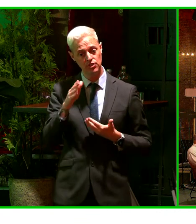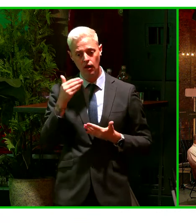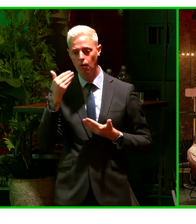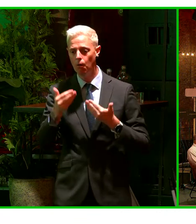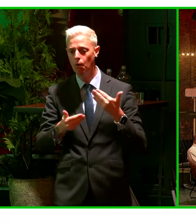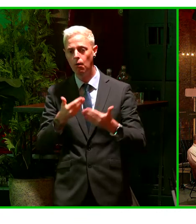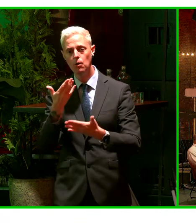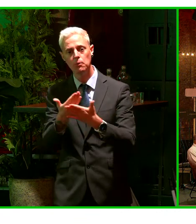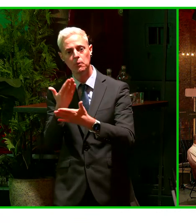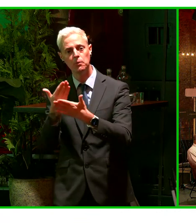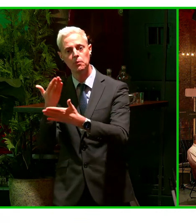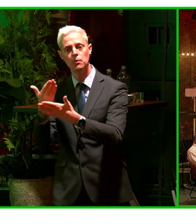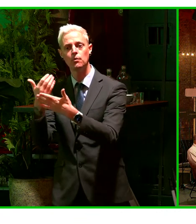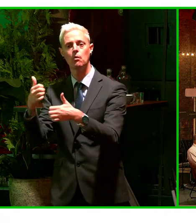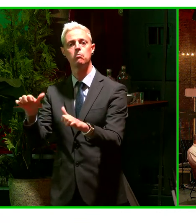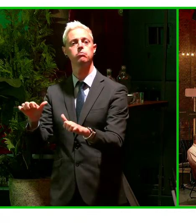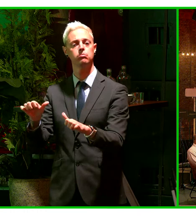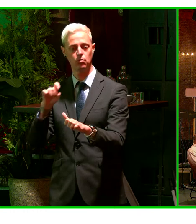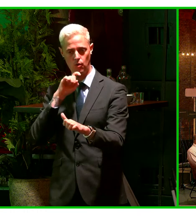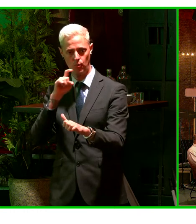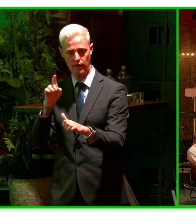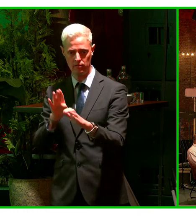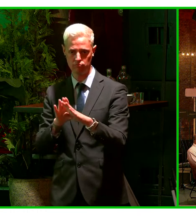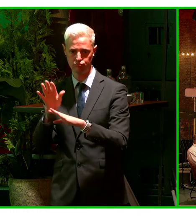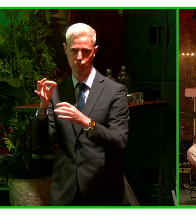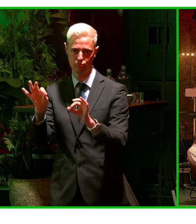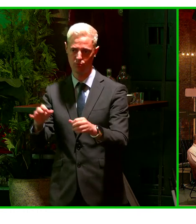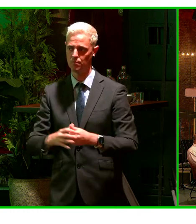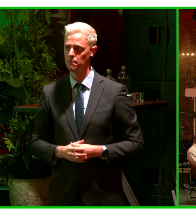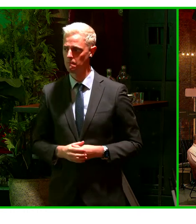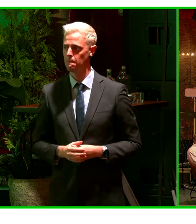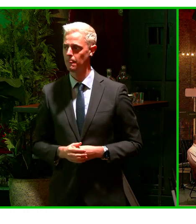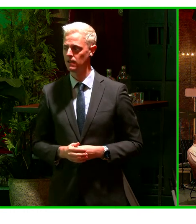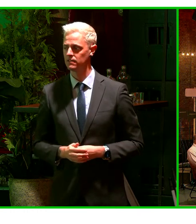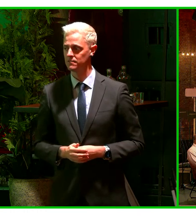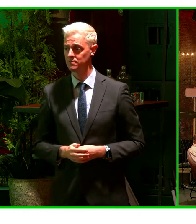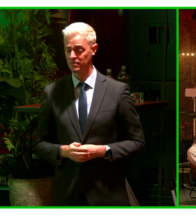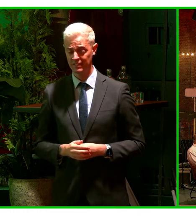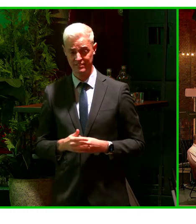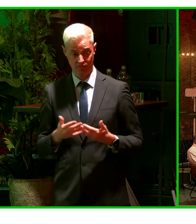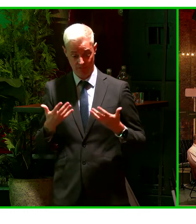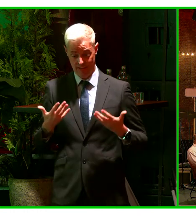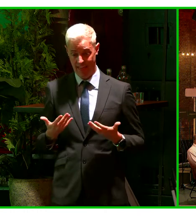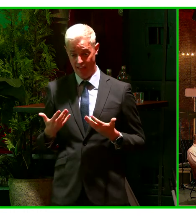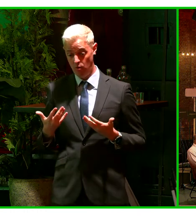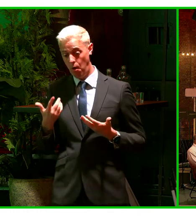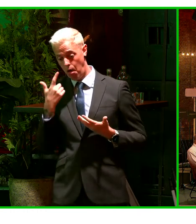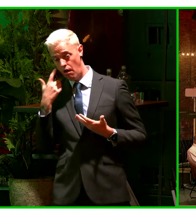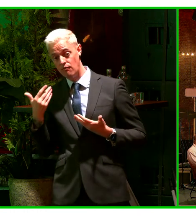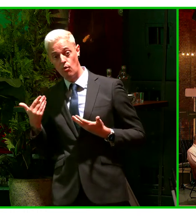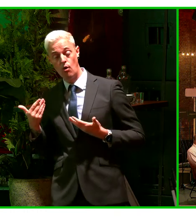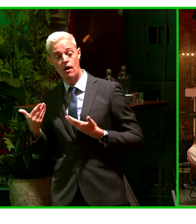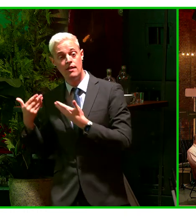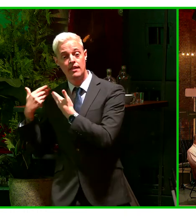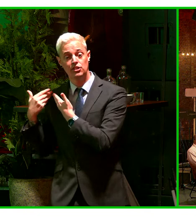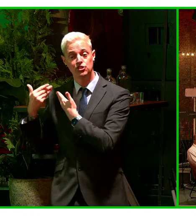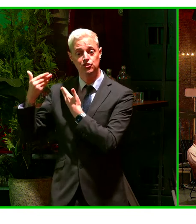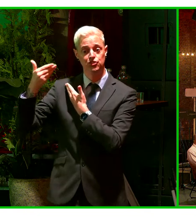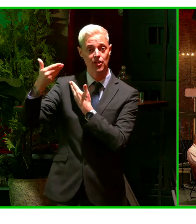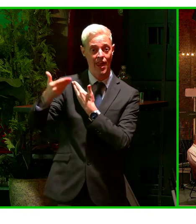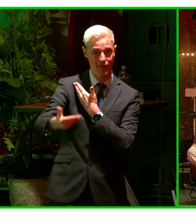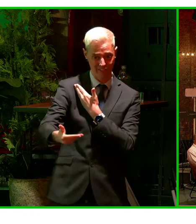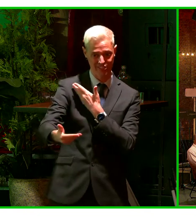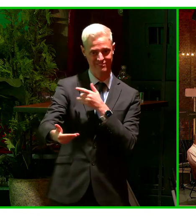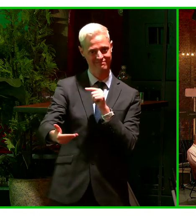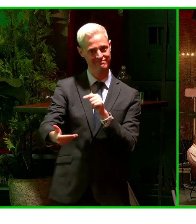now in both demand reduction and generation, and then we'll see where we are when we get to that point as to how much